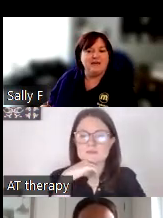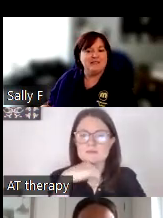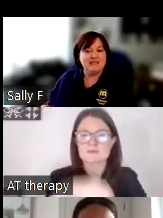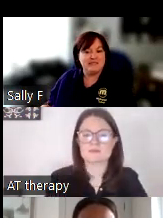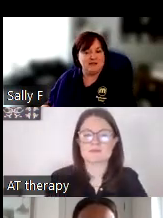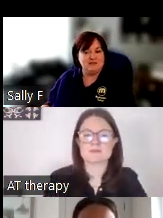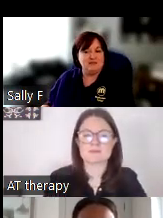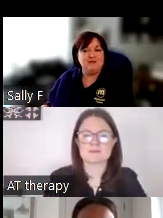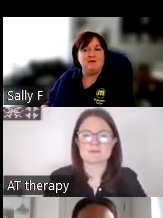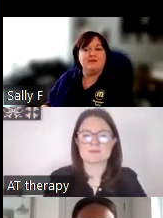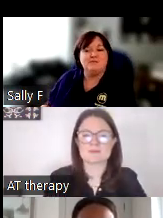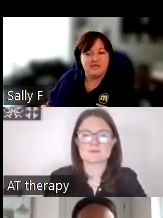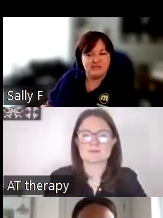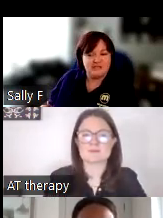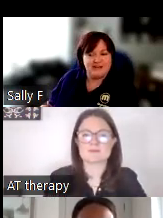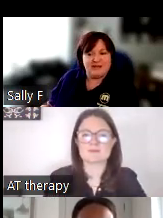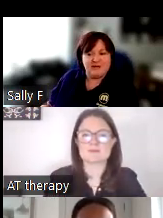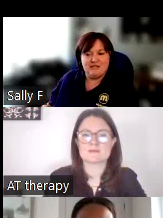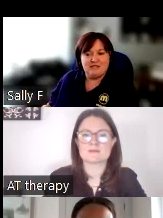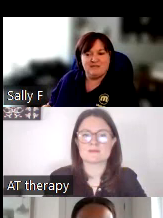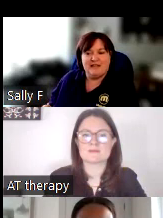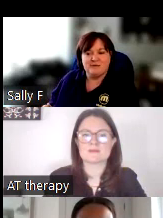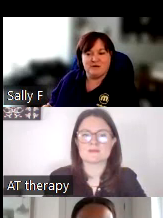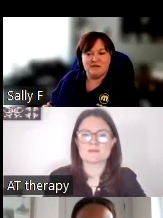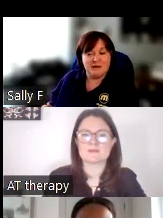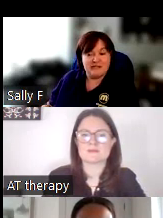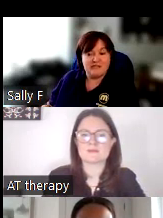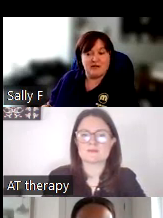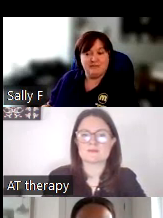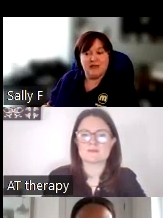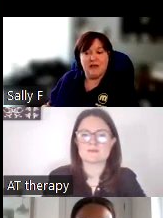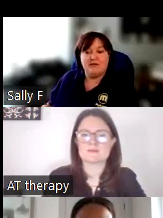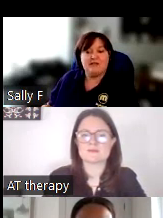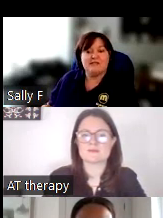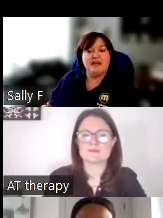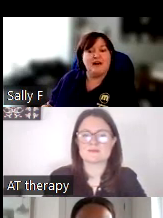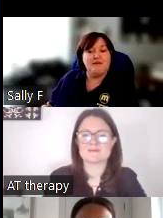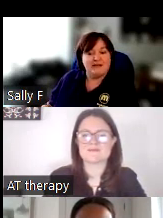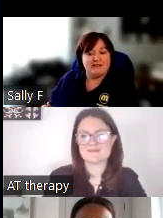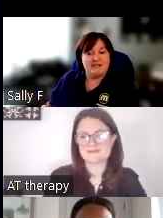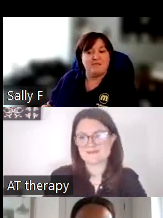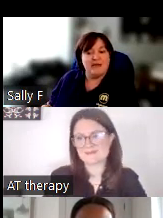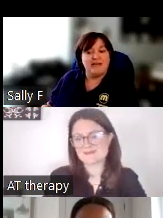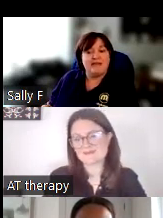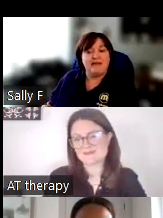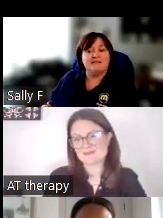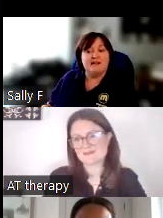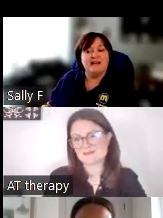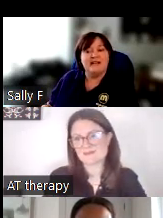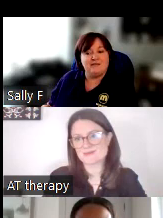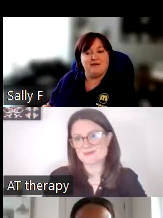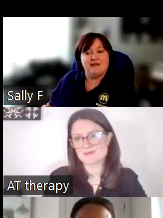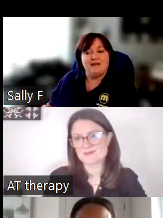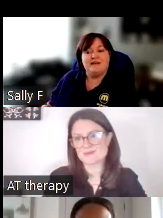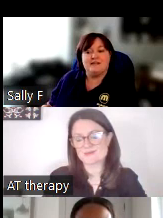Therefore, in this country, we use British Sign Language. That's what it's based on. But just like our accents, BSL can